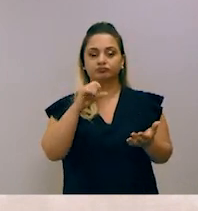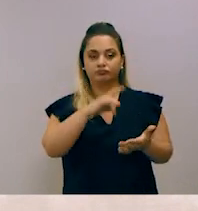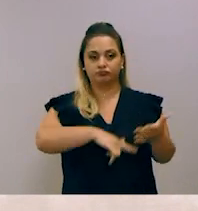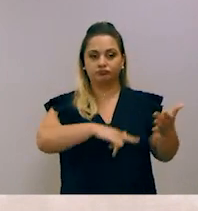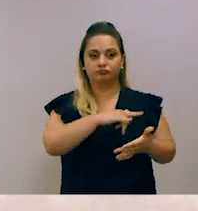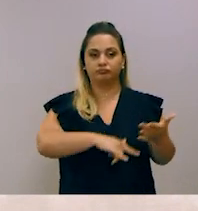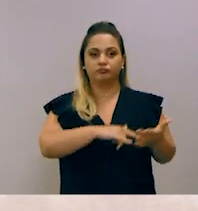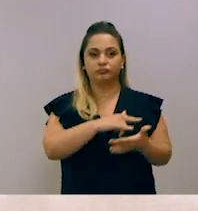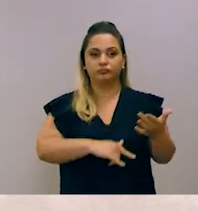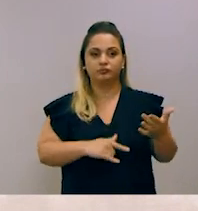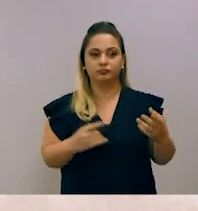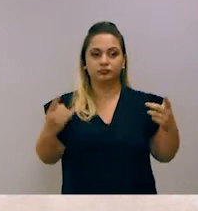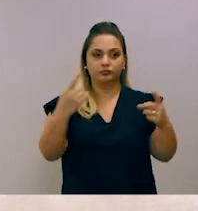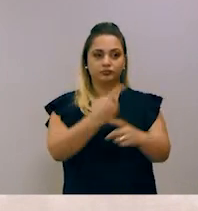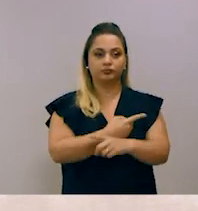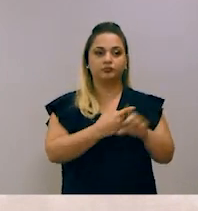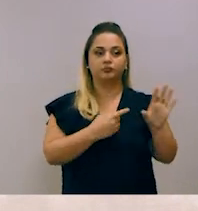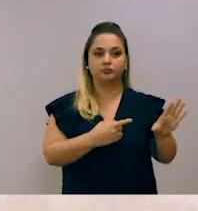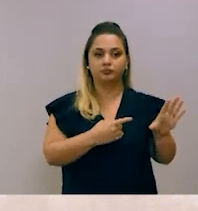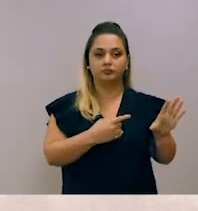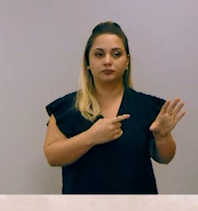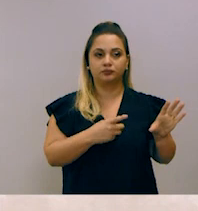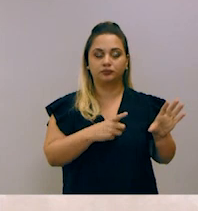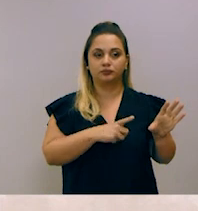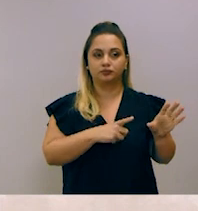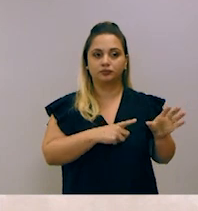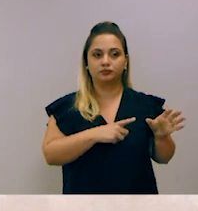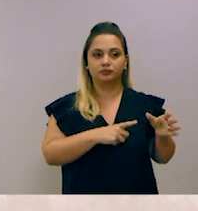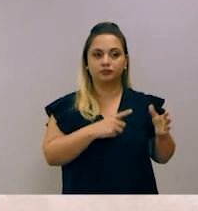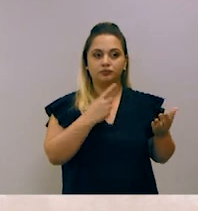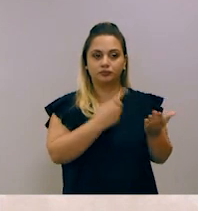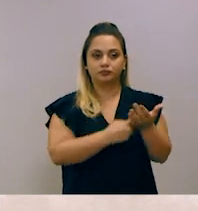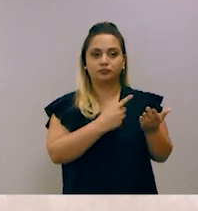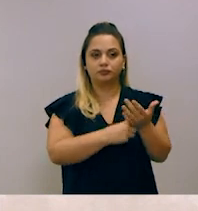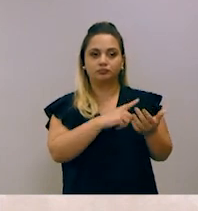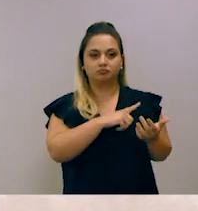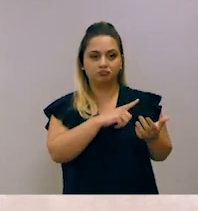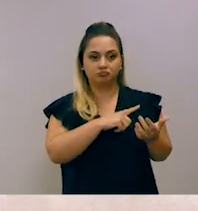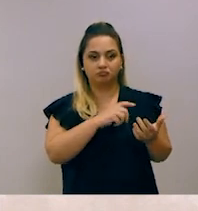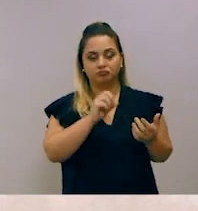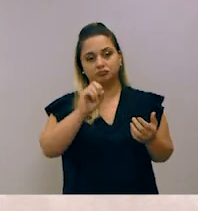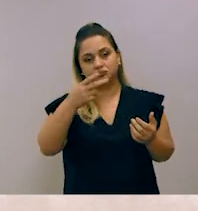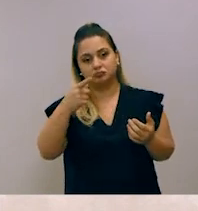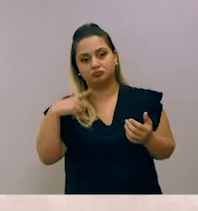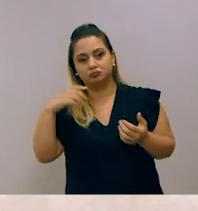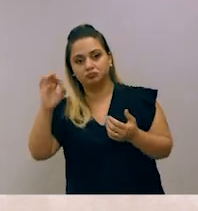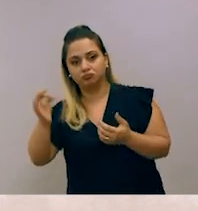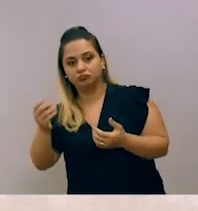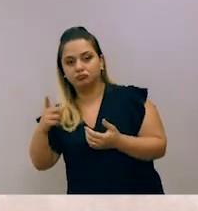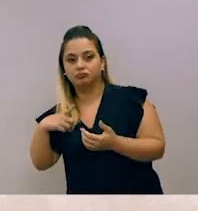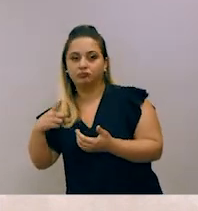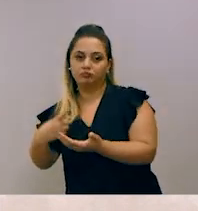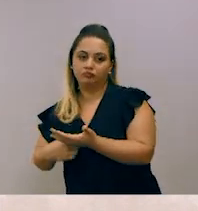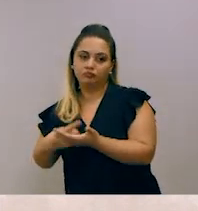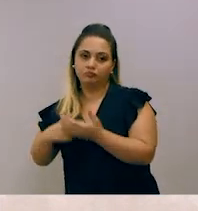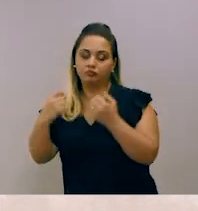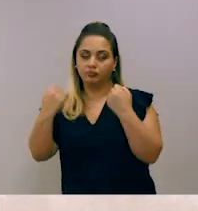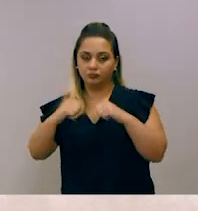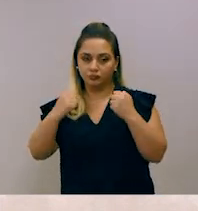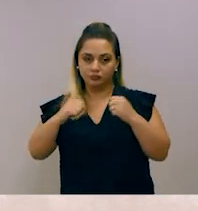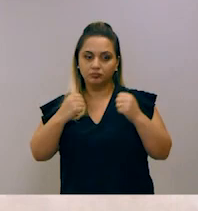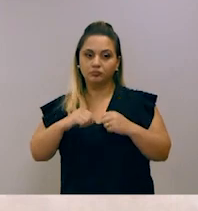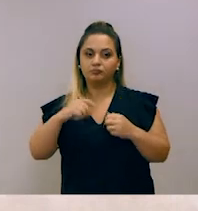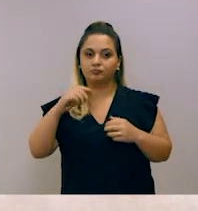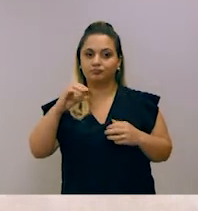document between what the agreement has and what it should have. And it has to be